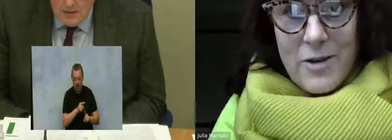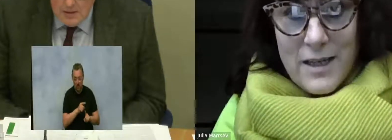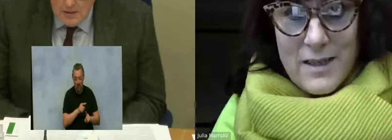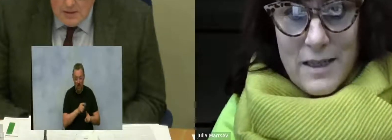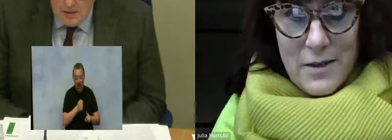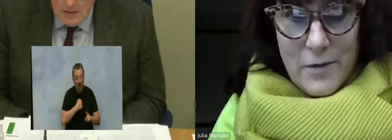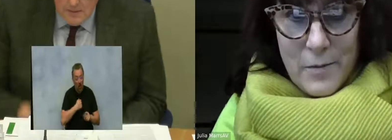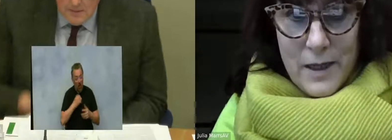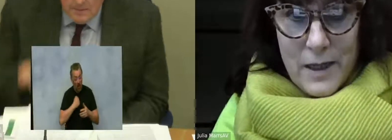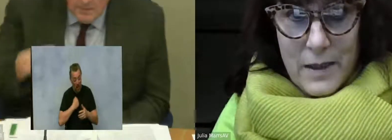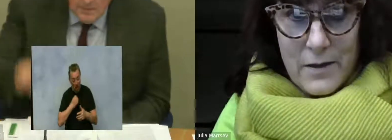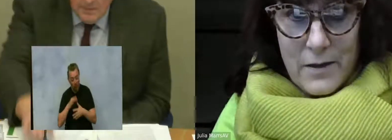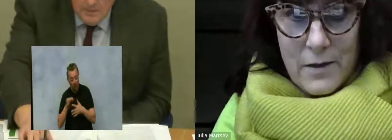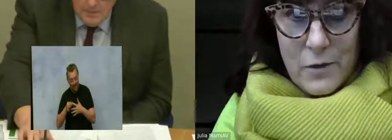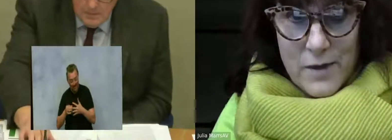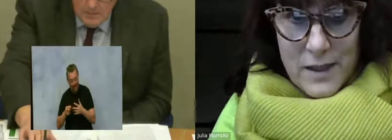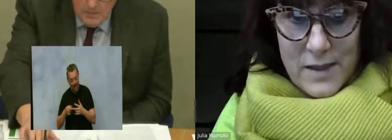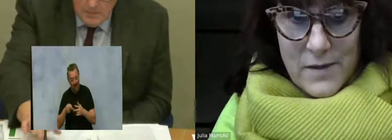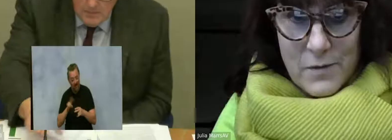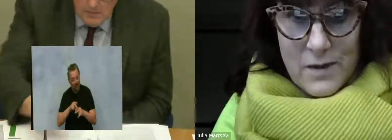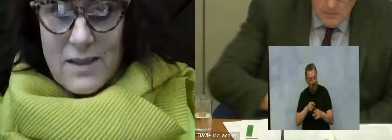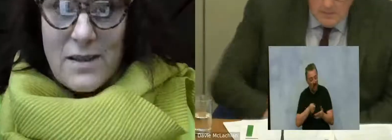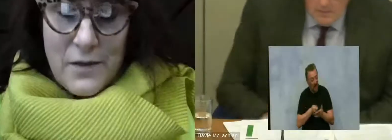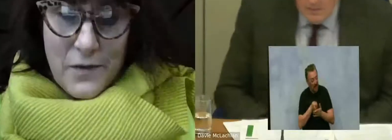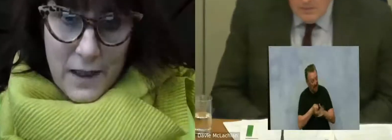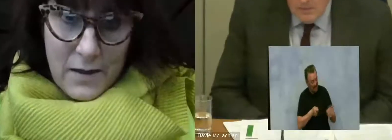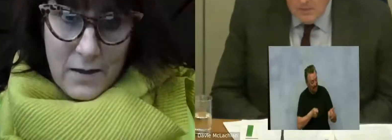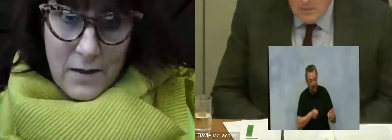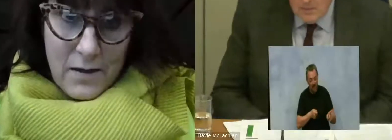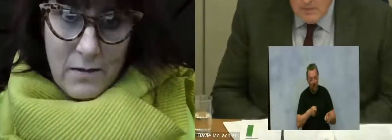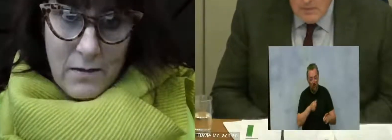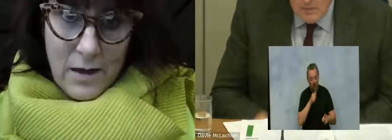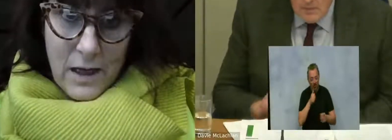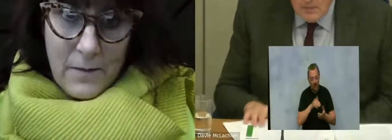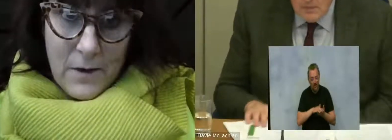our criteria for buying in those leases didn't define